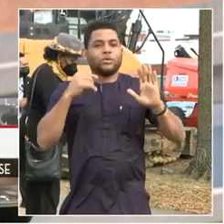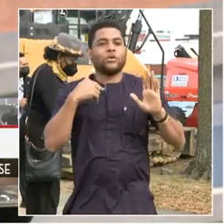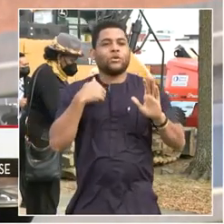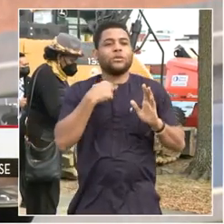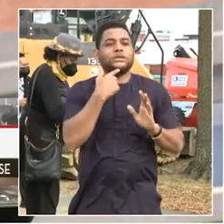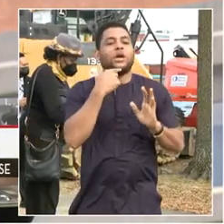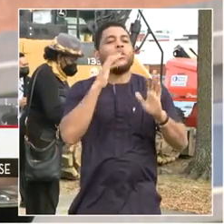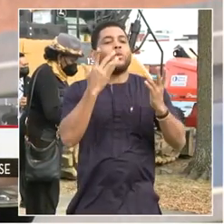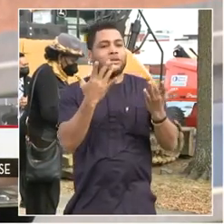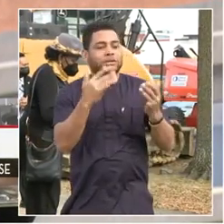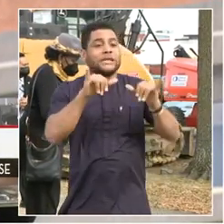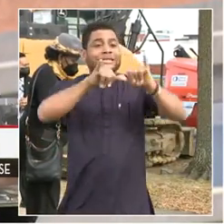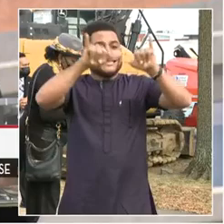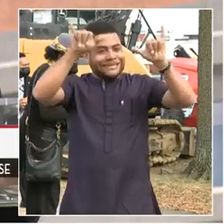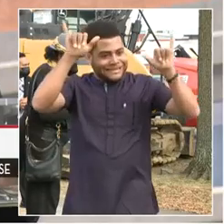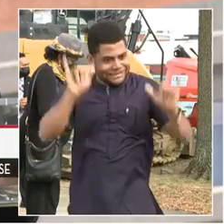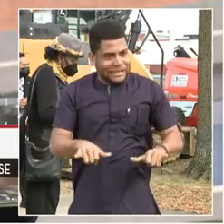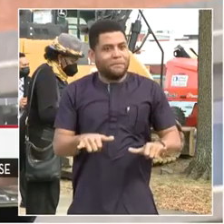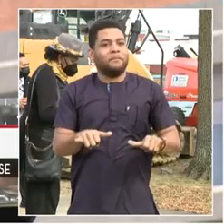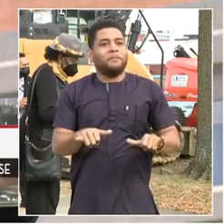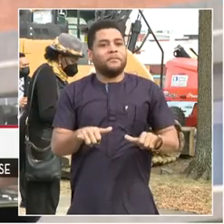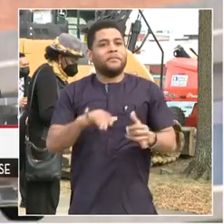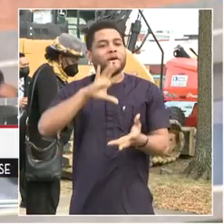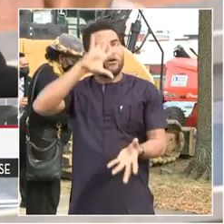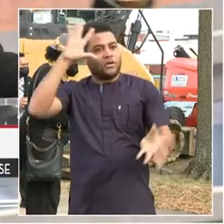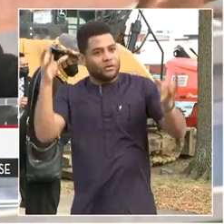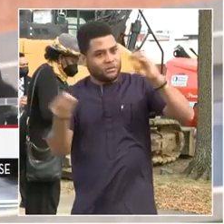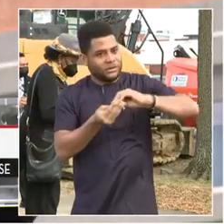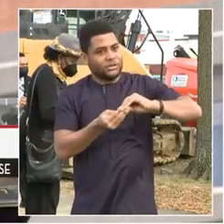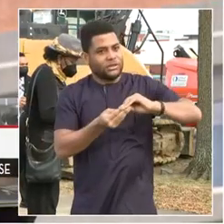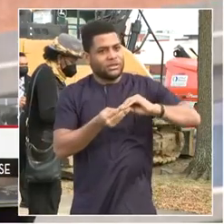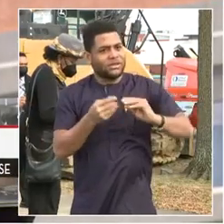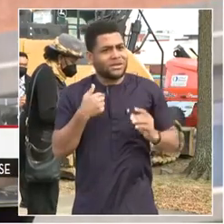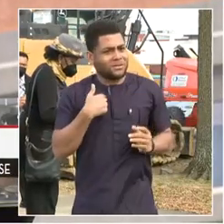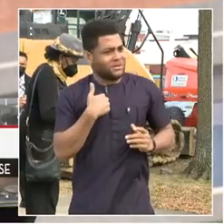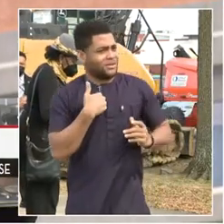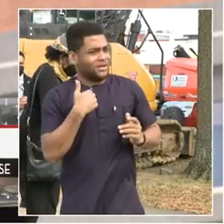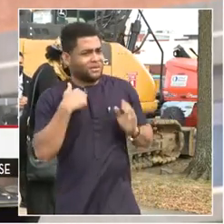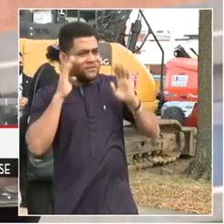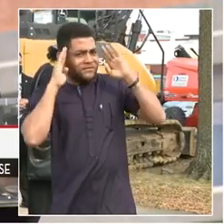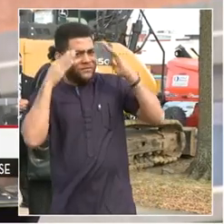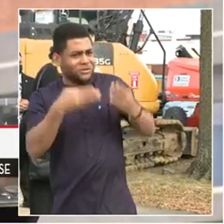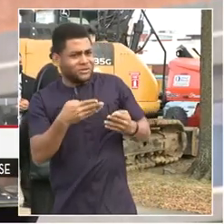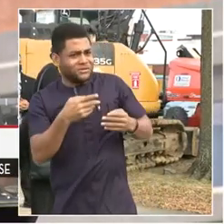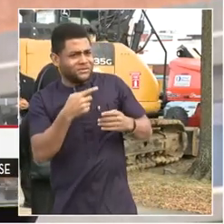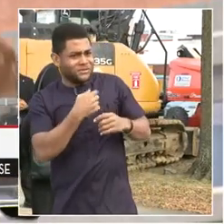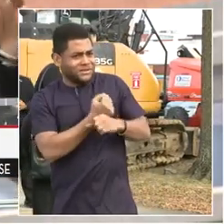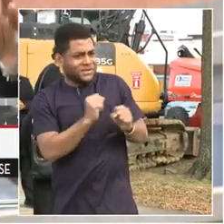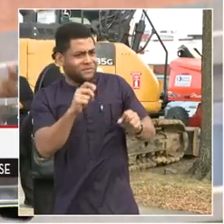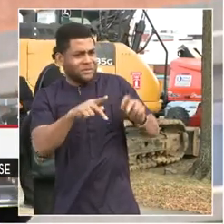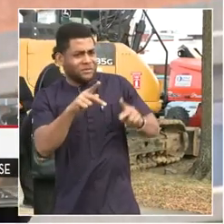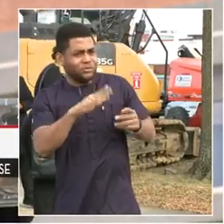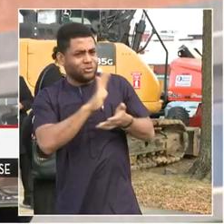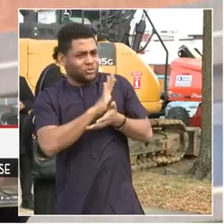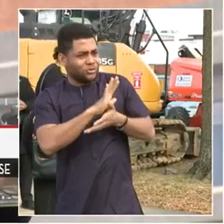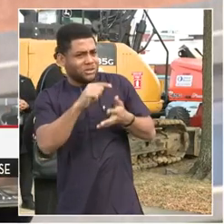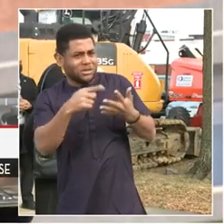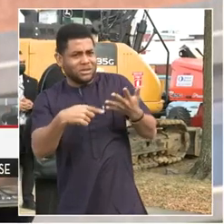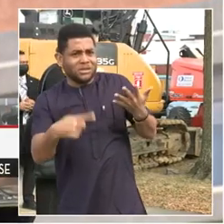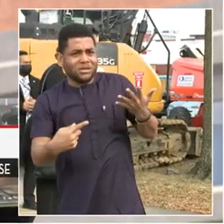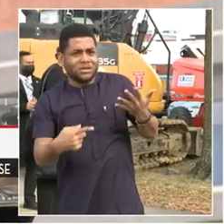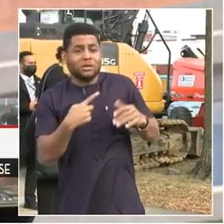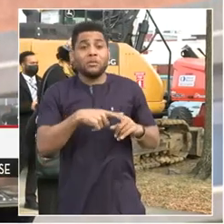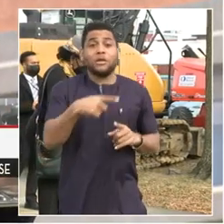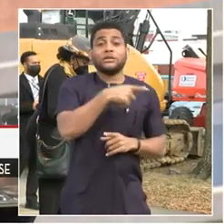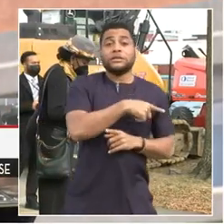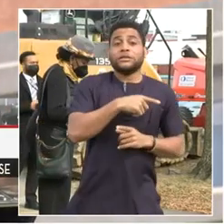I was like, okay, Vince, you know, I'm focused on public safety and schools and all these other things. But I'm happy that you were able to see this